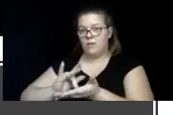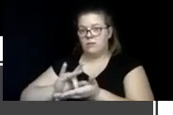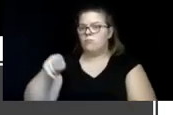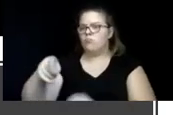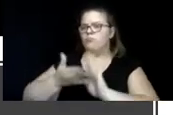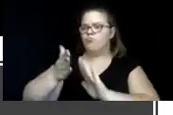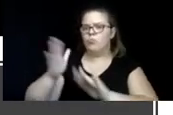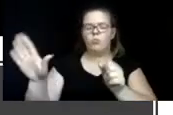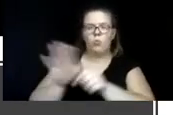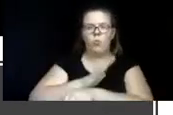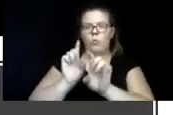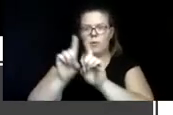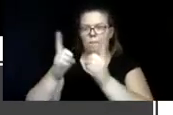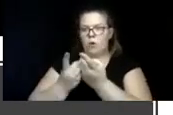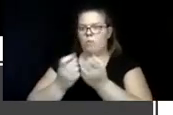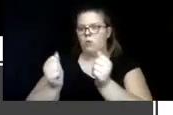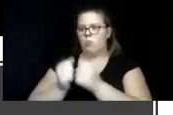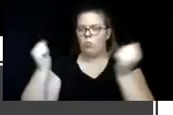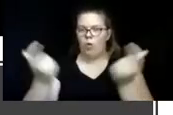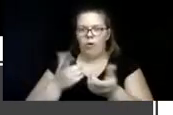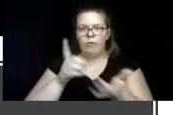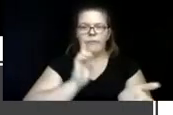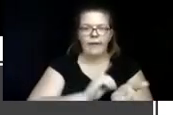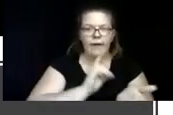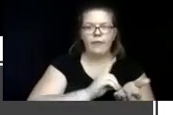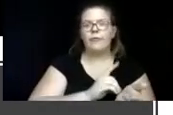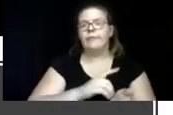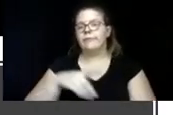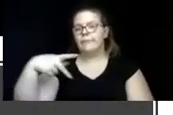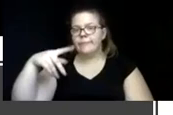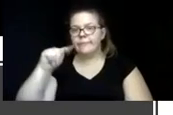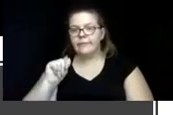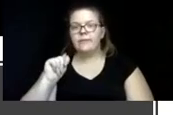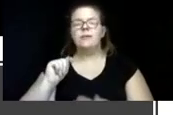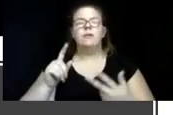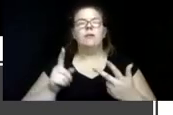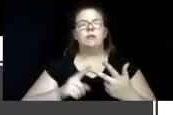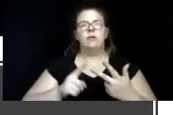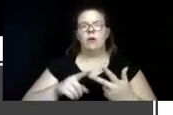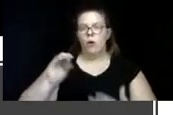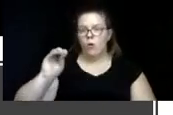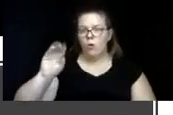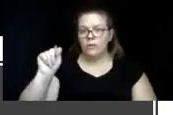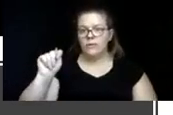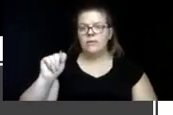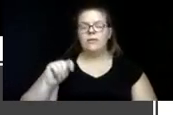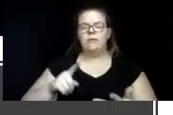whole department with all the doctors, all the physical therapists, all the occupational therapists, the